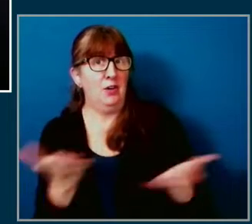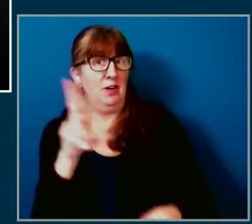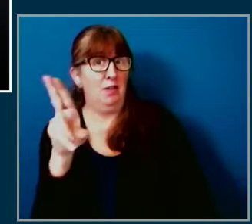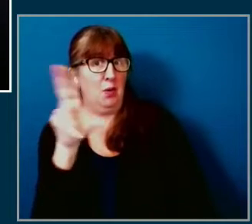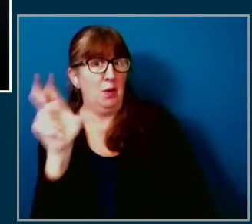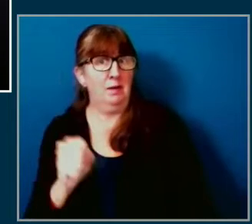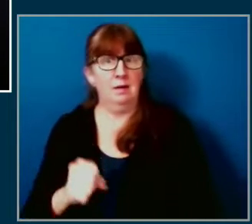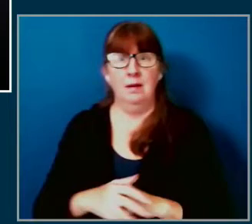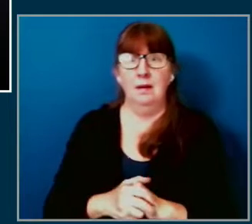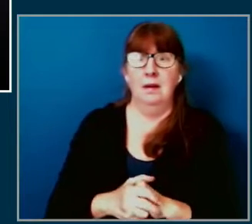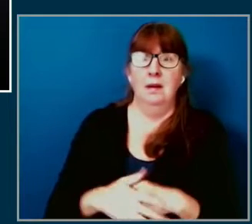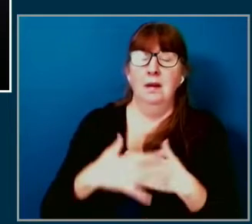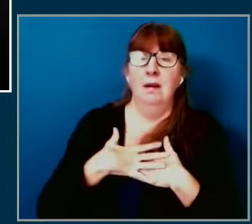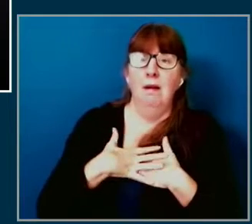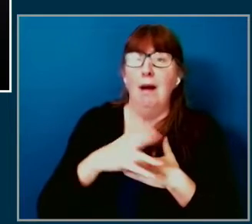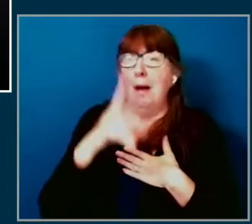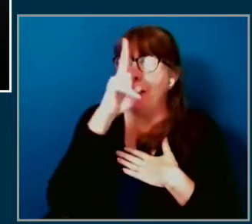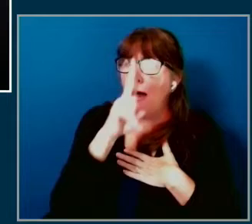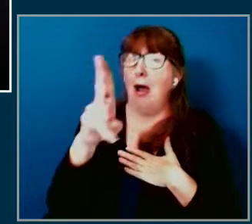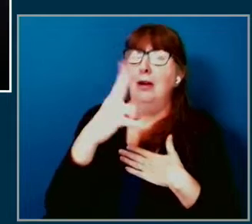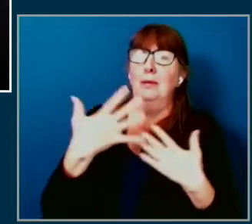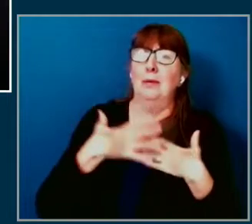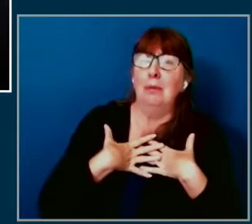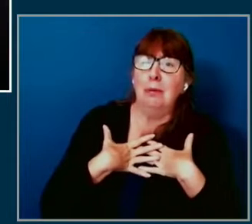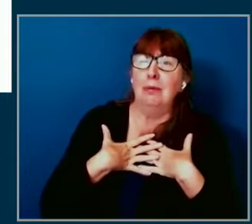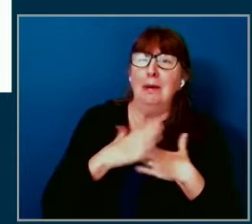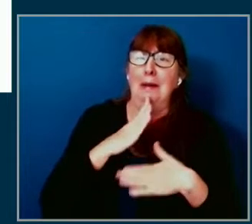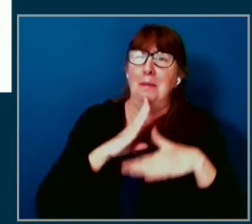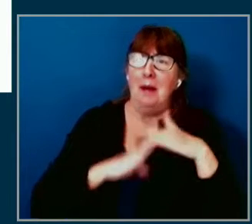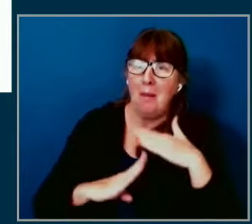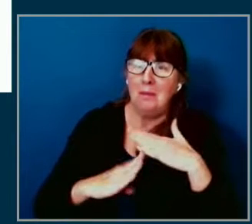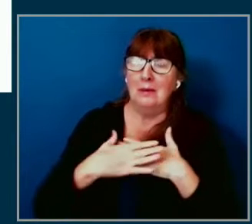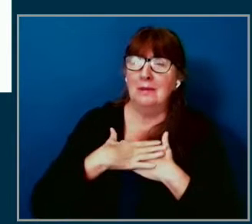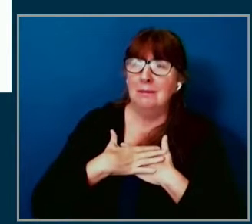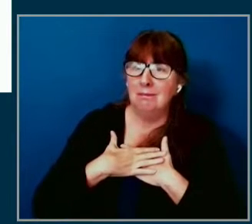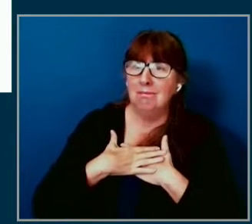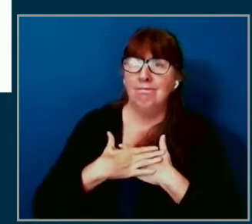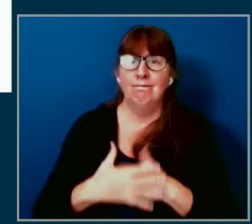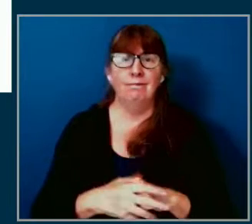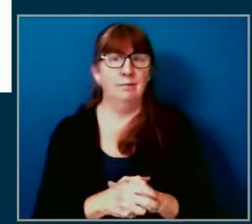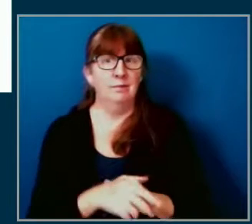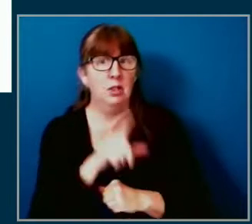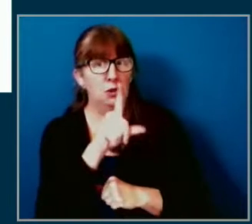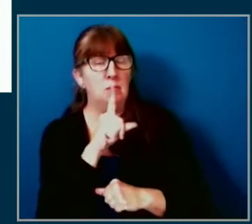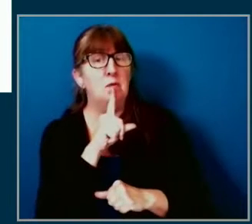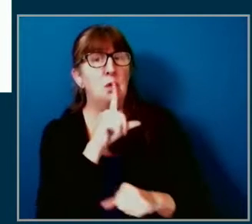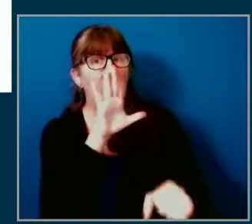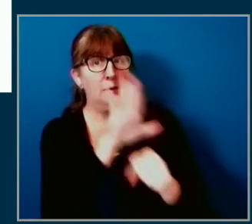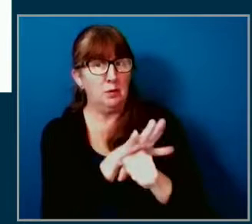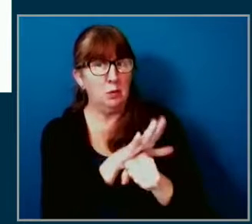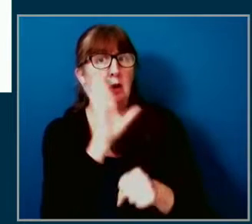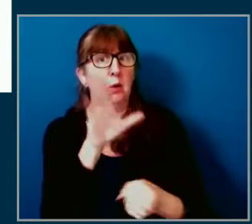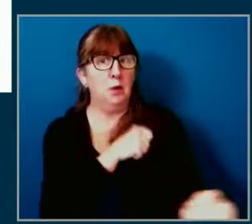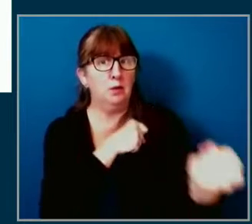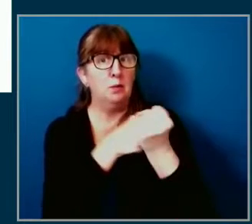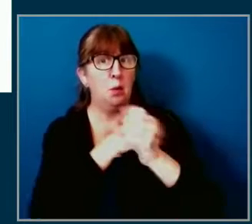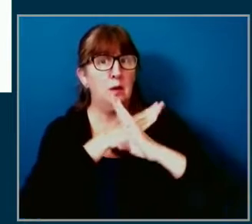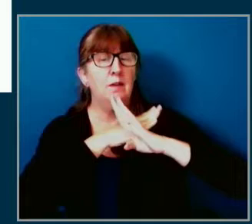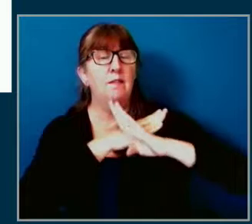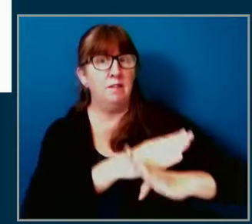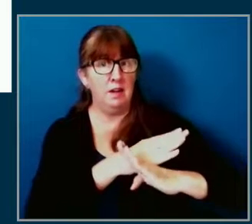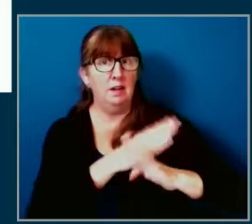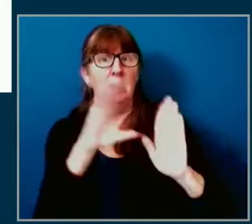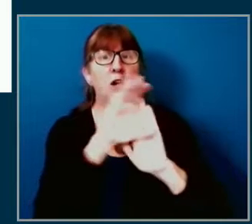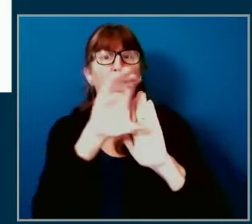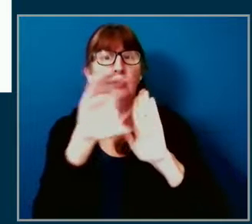man. And I'm humbled. Do you solemnly swear that you will support and defend the